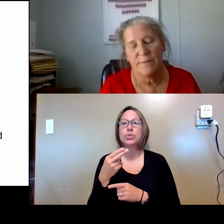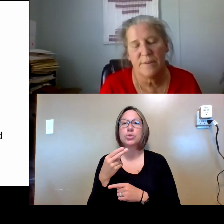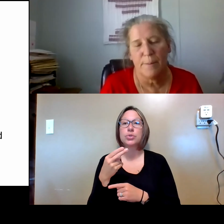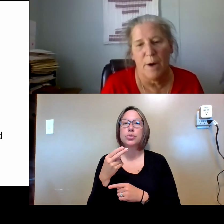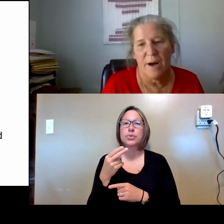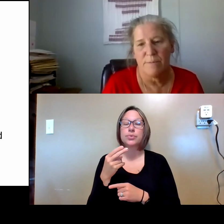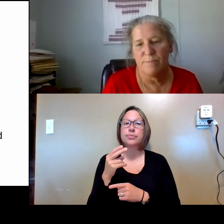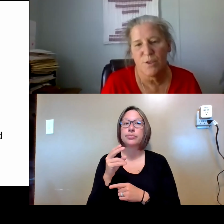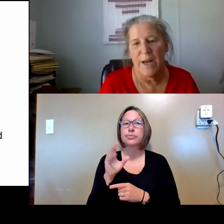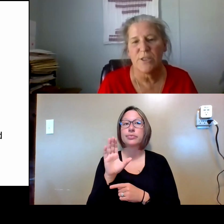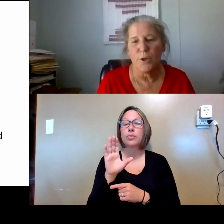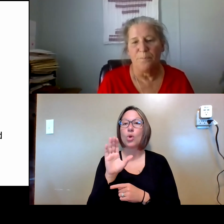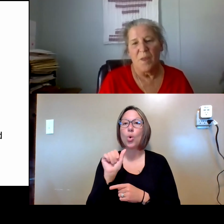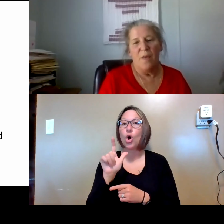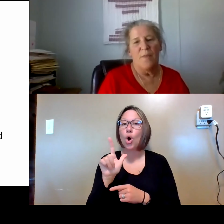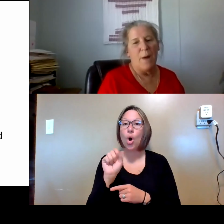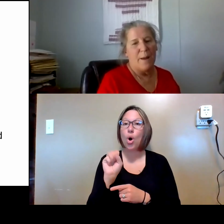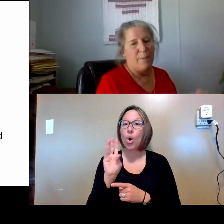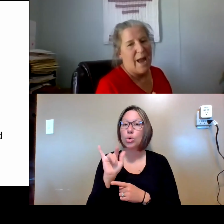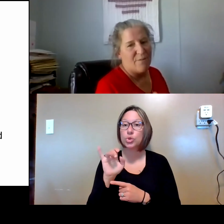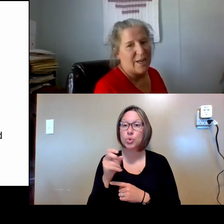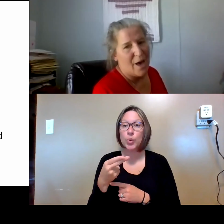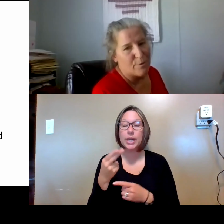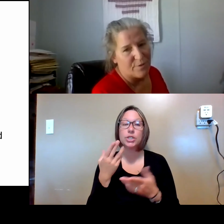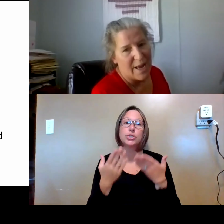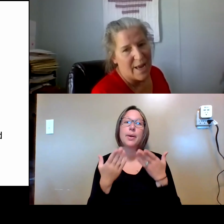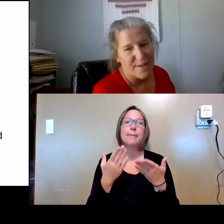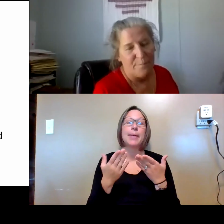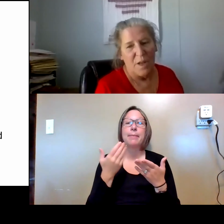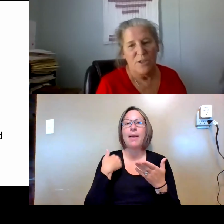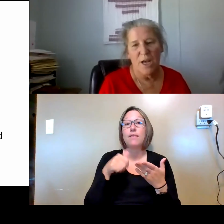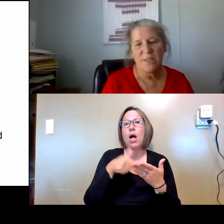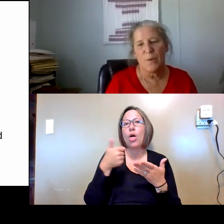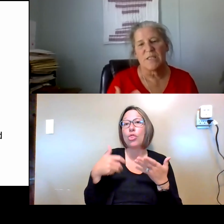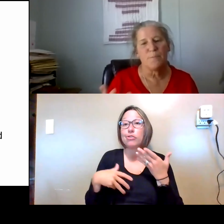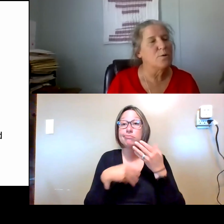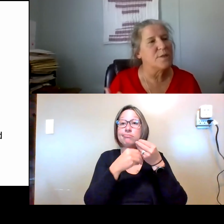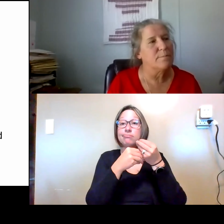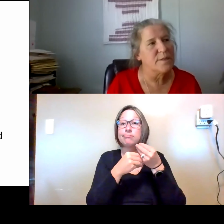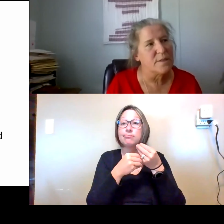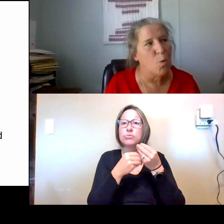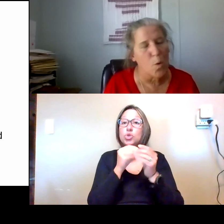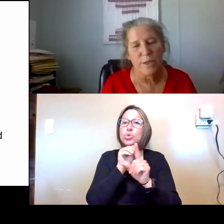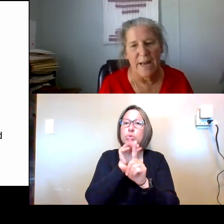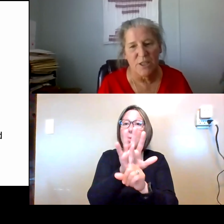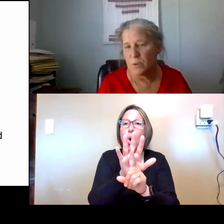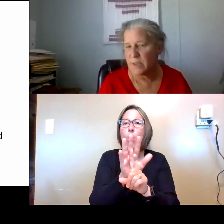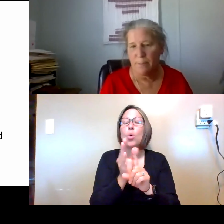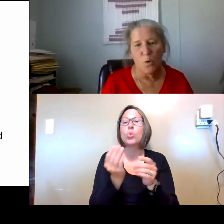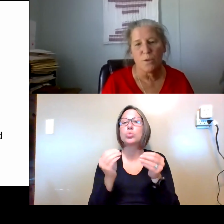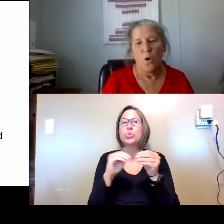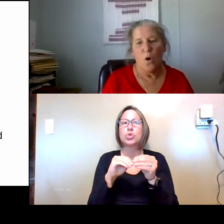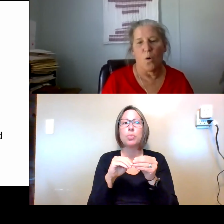output switch, they might be having other things just to expose them to some more